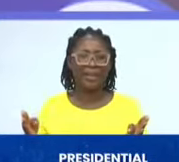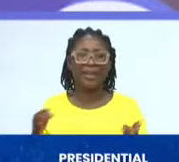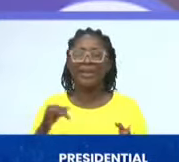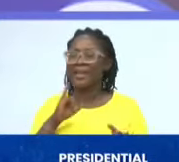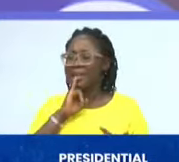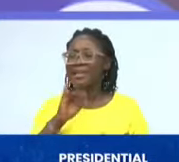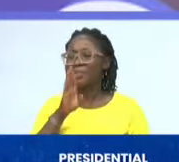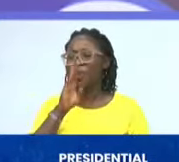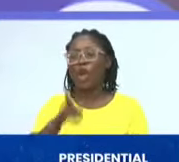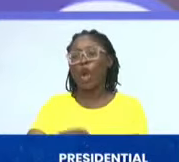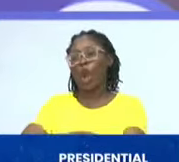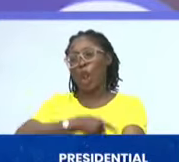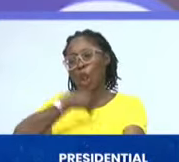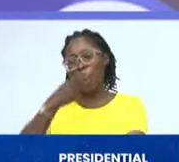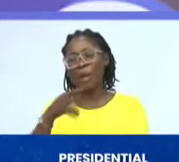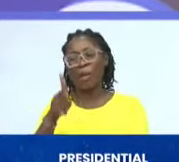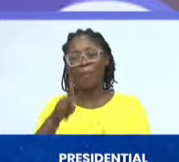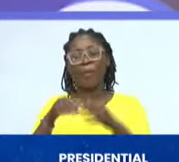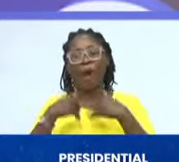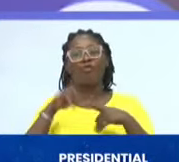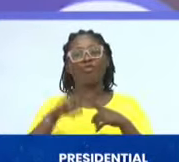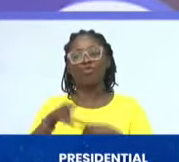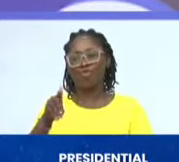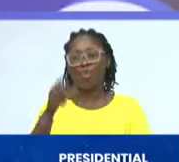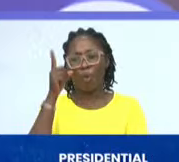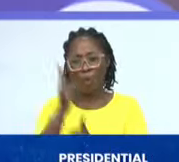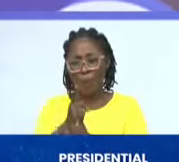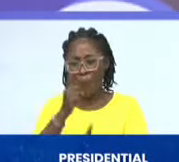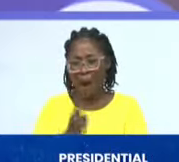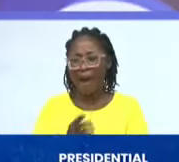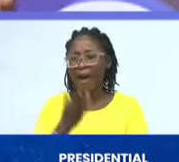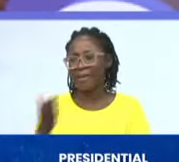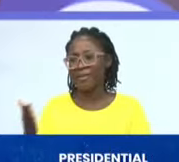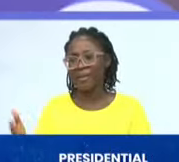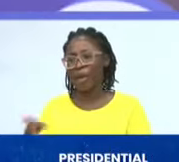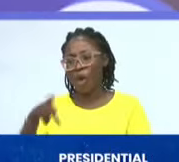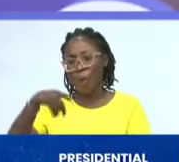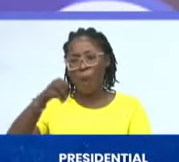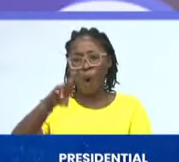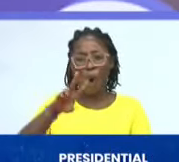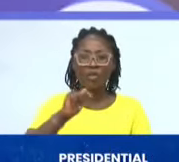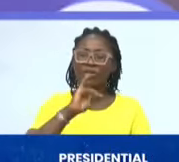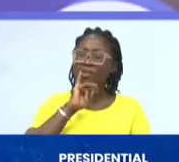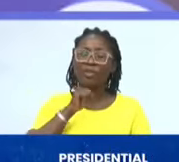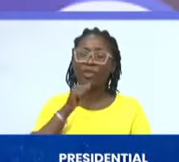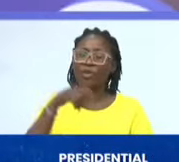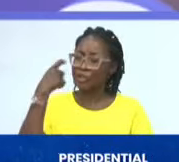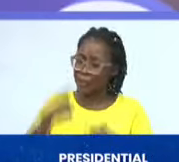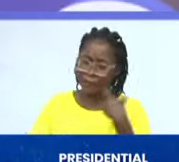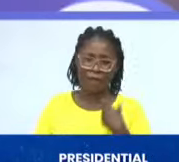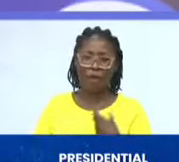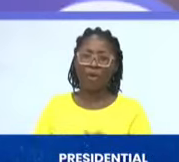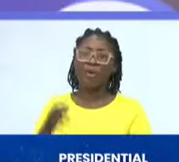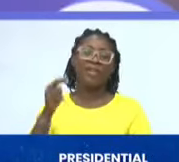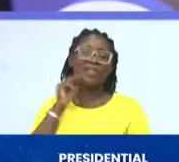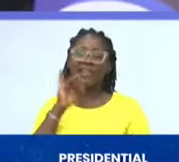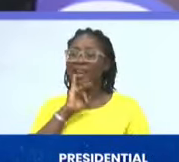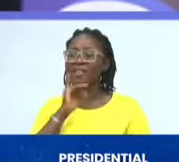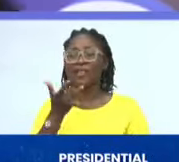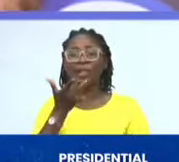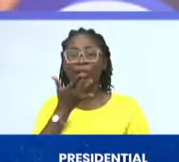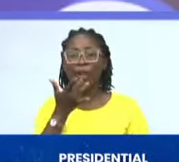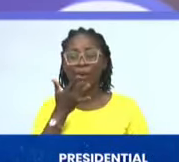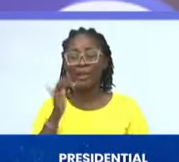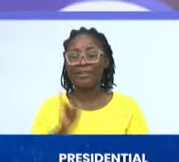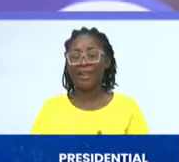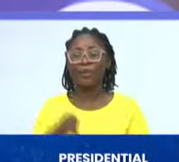done. People have to do the right thing. Port is not difficult. Nigeria is lucky that we have ports